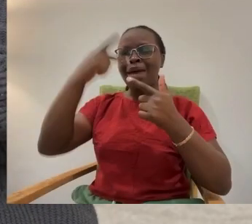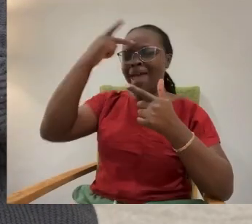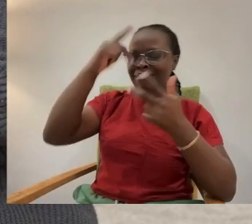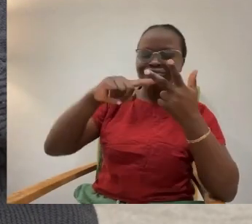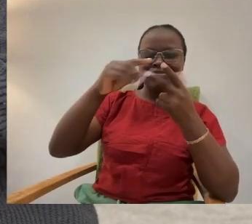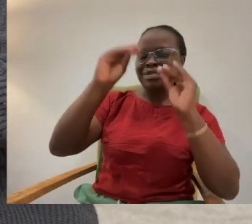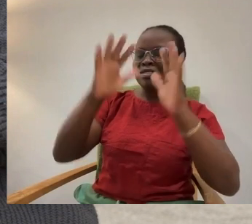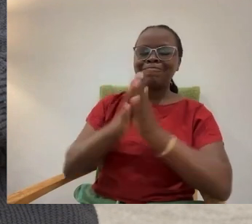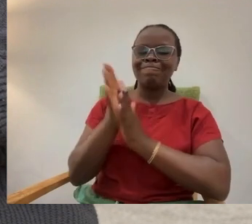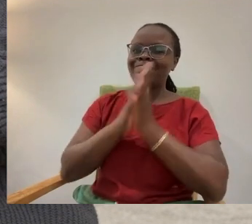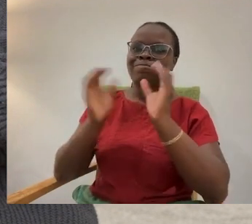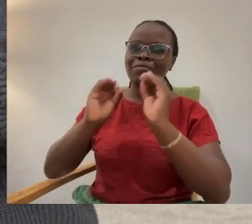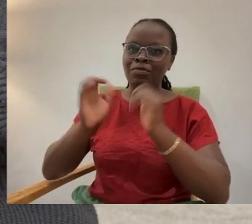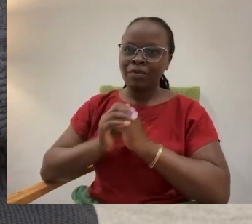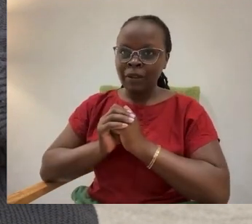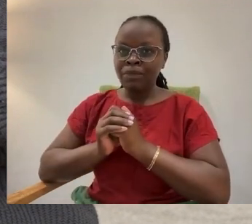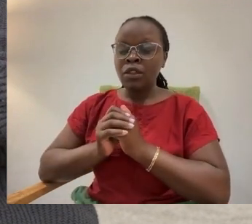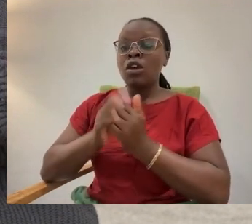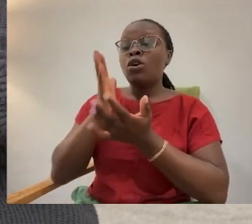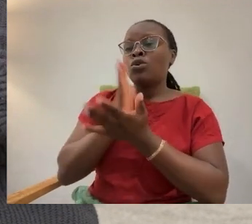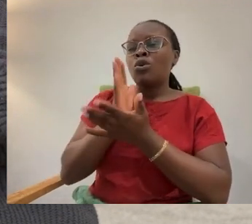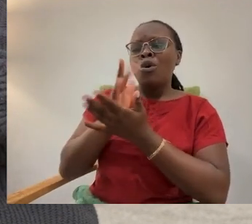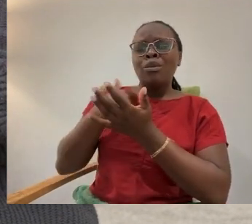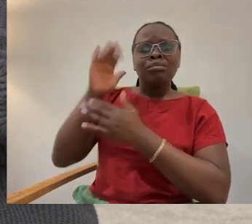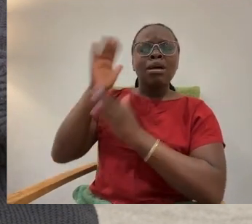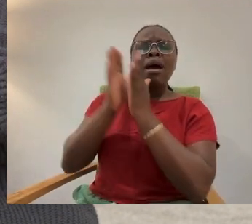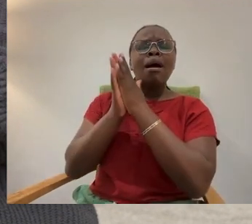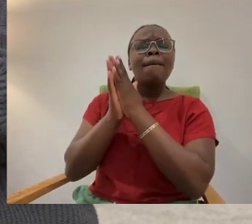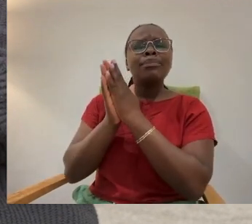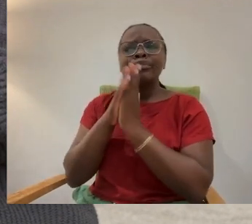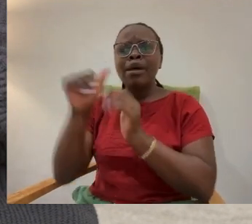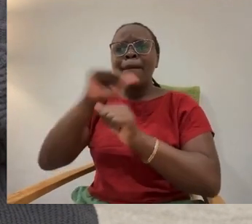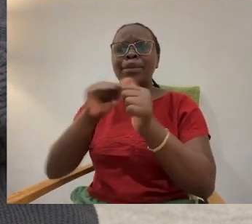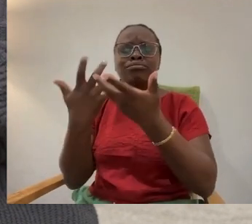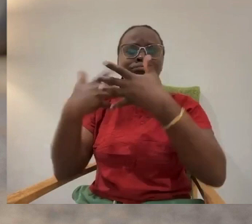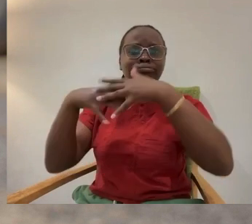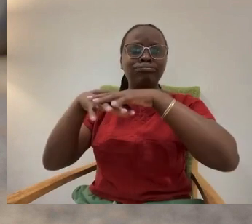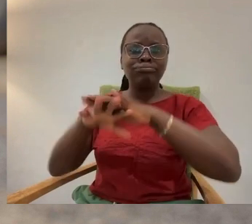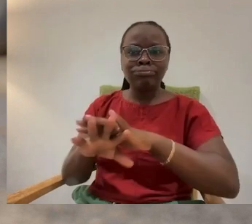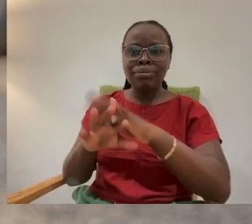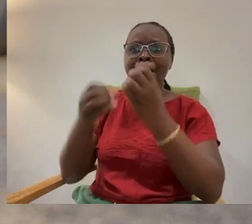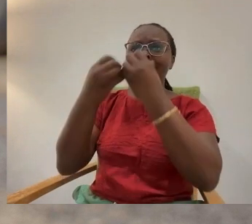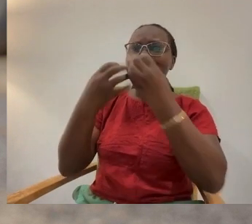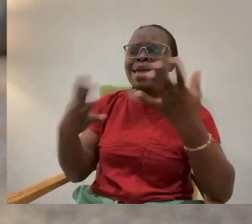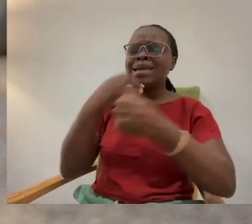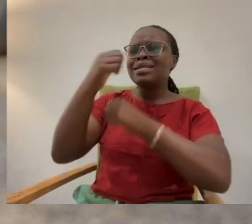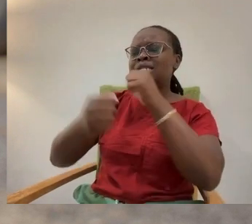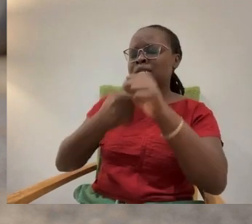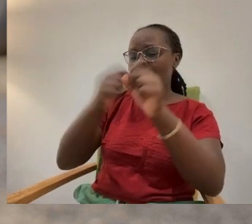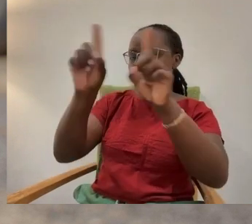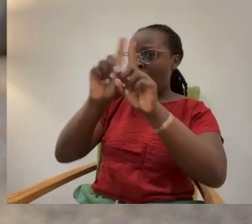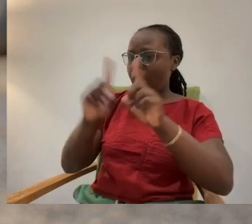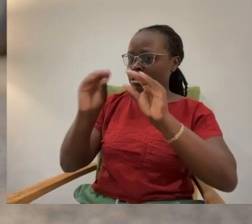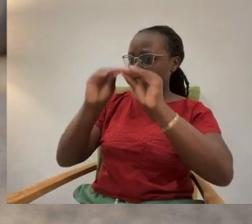Mrs. Maura about the pretty incredible integration Kids Zone has had with EdTech tools over the last many years. Tell me, as a